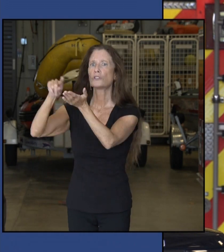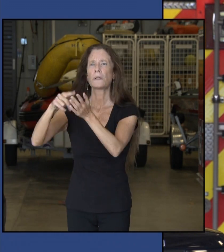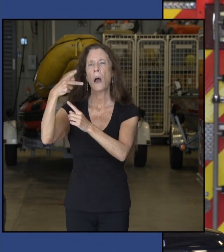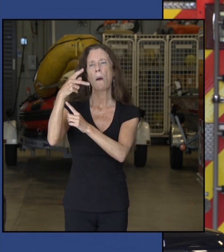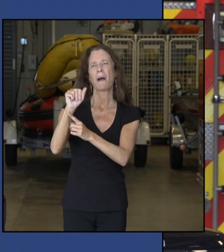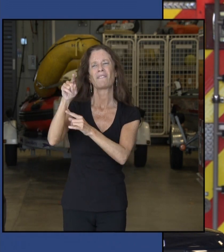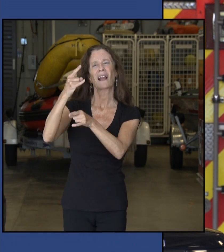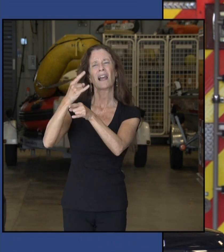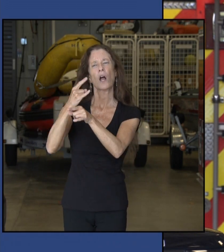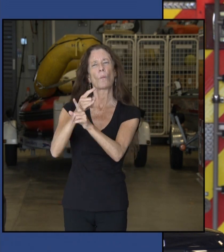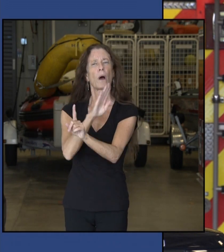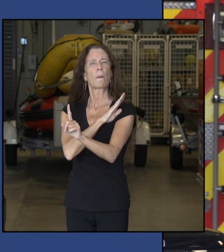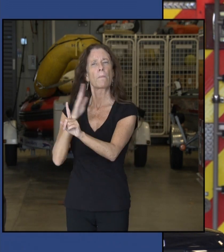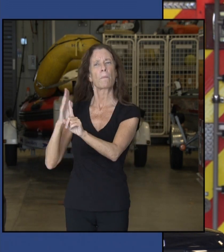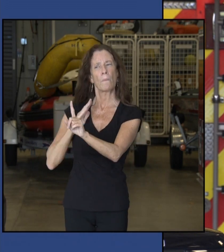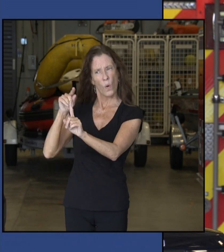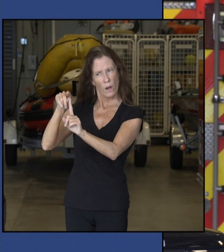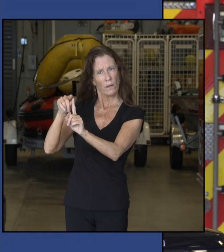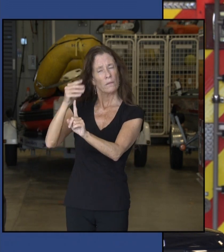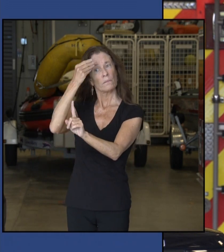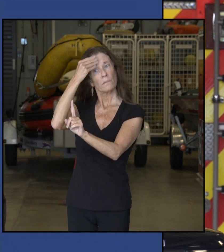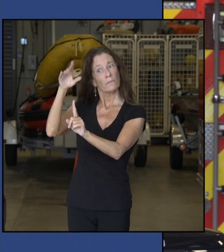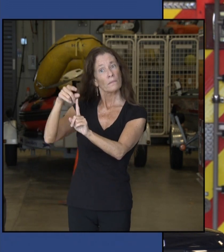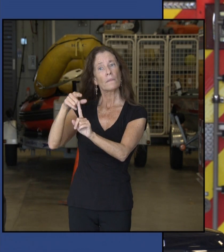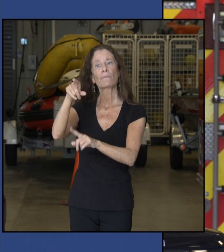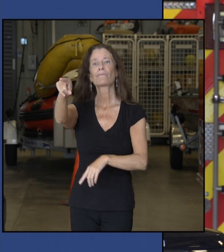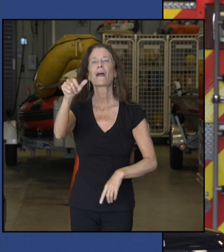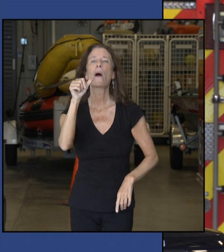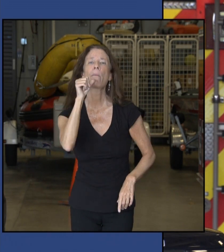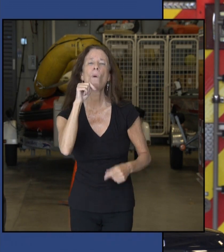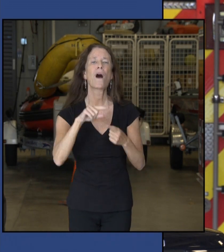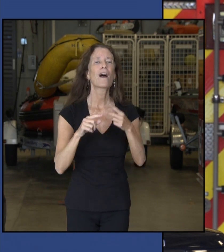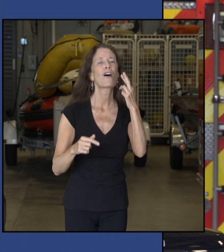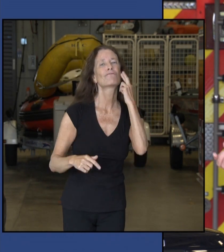bars and to restaurants, and they notify state police